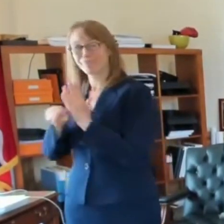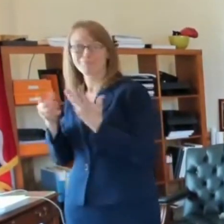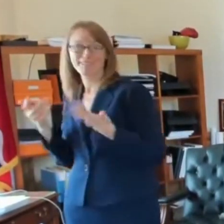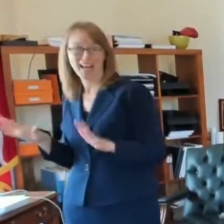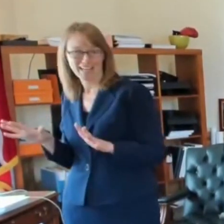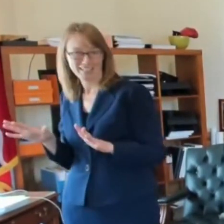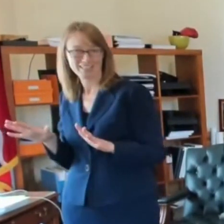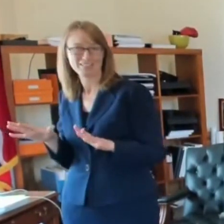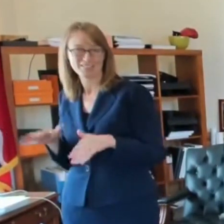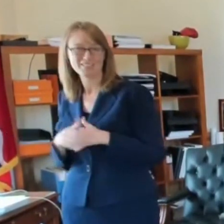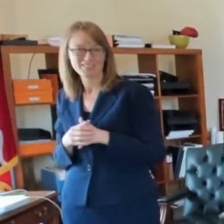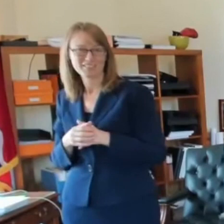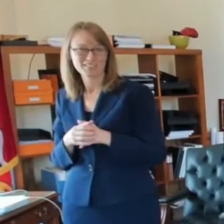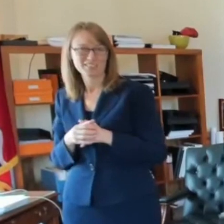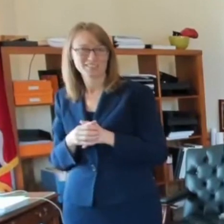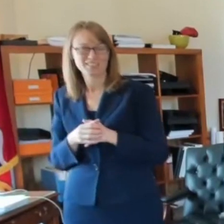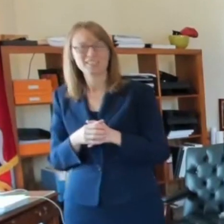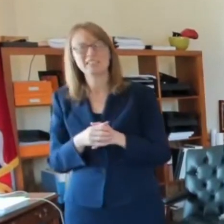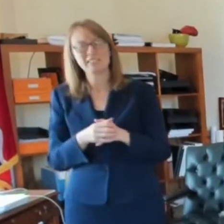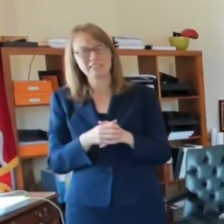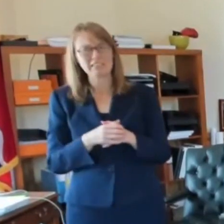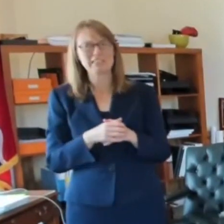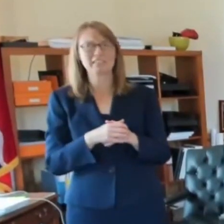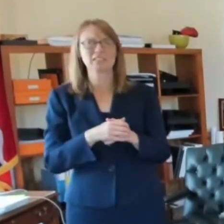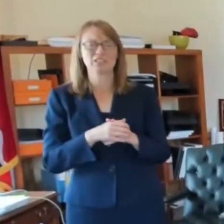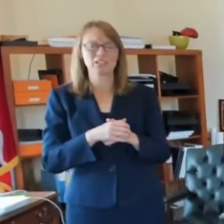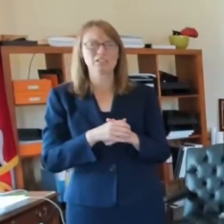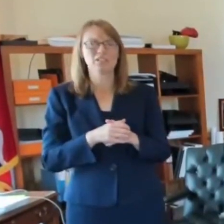so it's really just a very